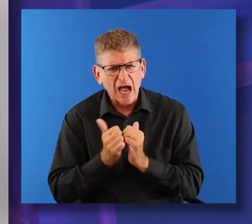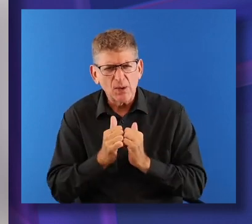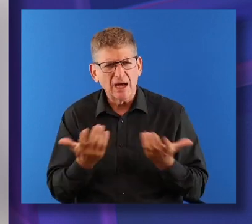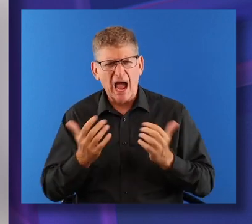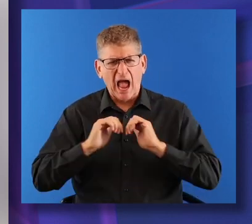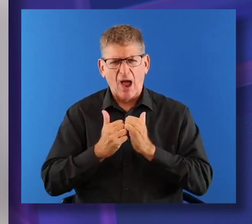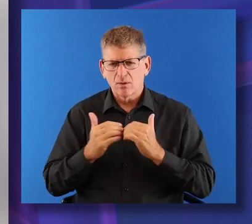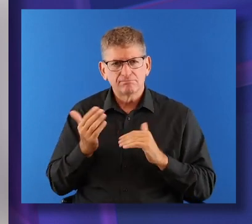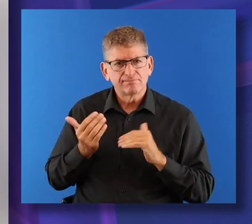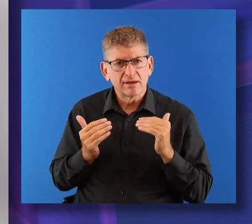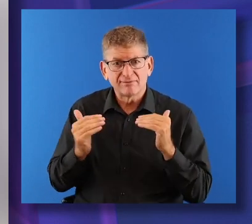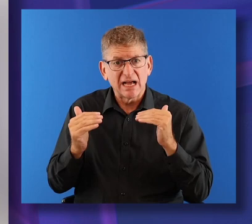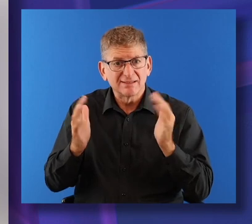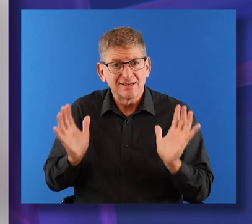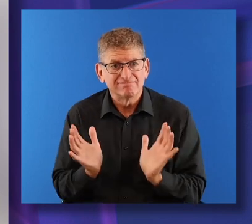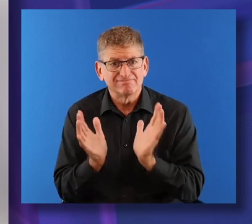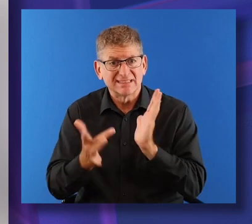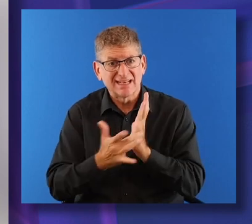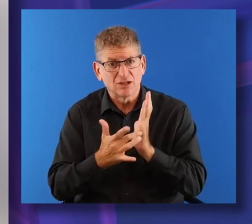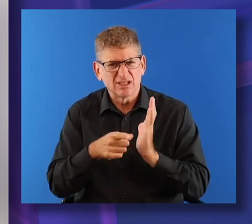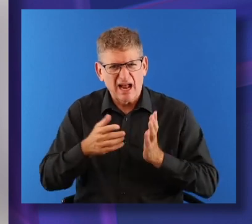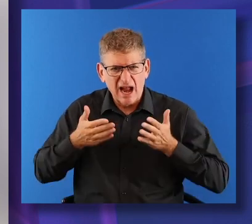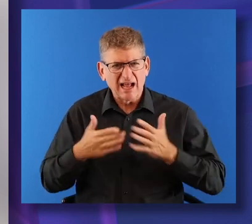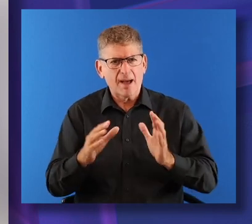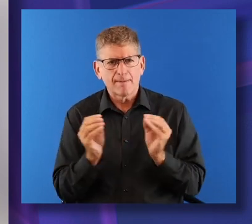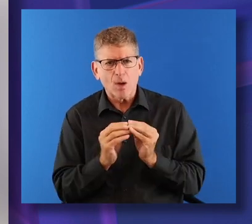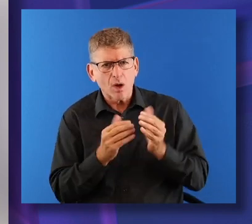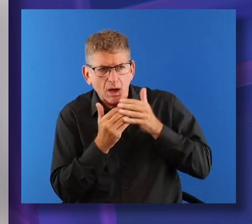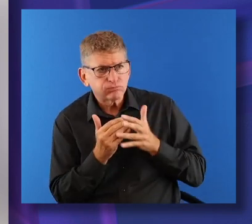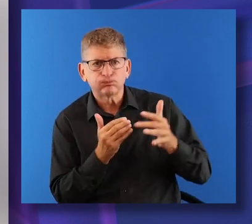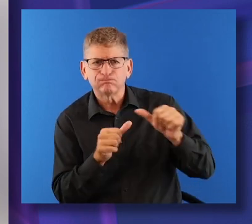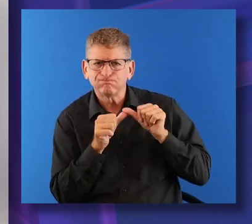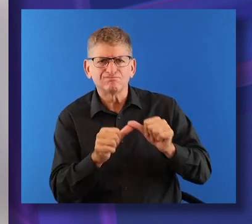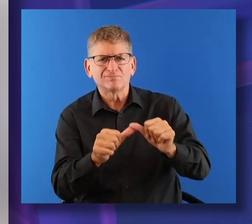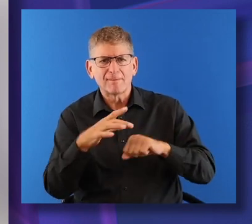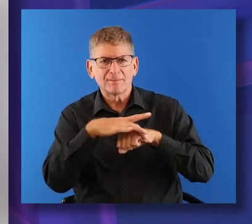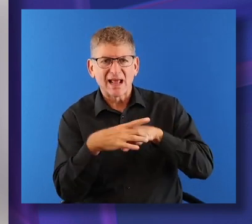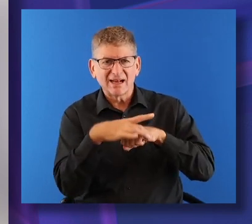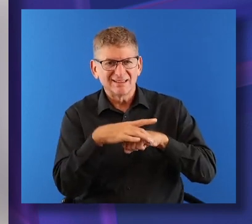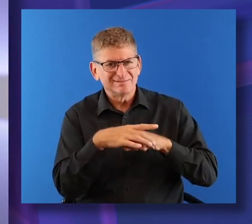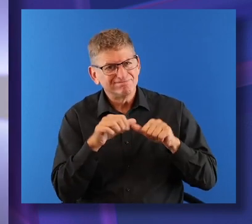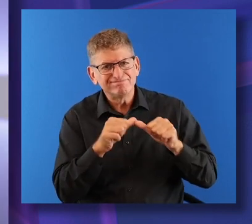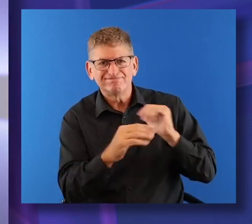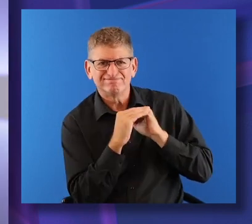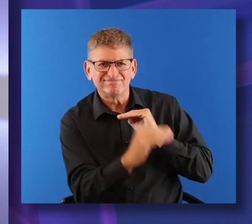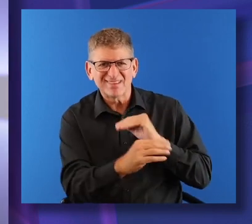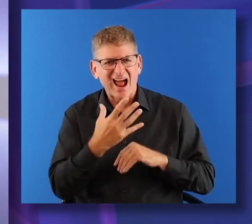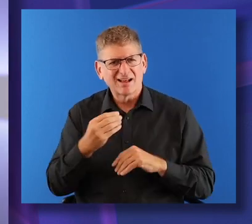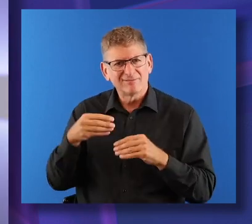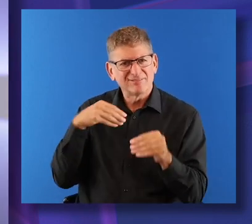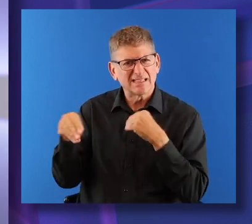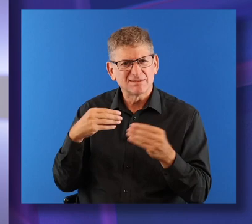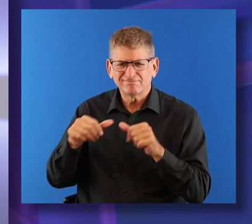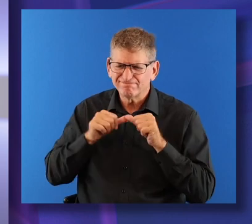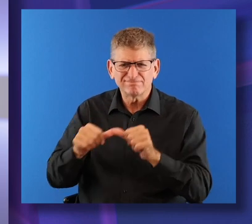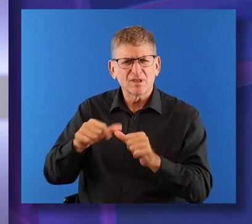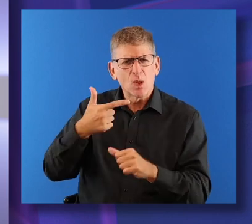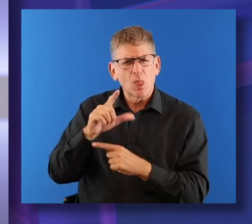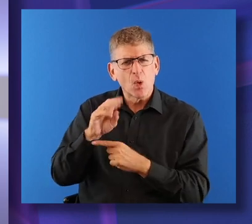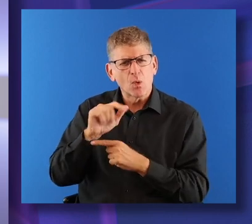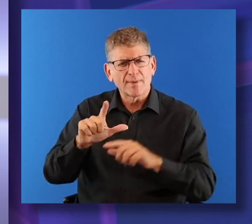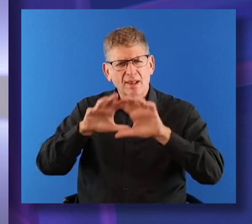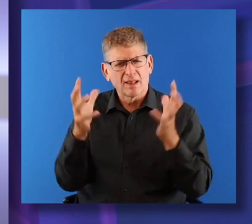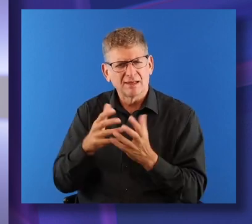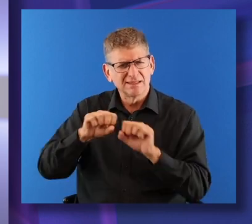help to enable a more sustainable planet and a more resilient global society? How can we help reduce inequities in